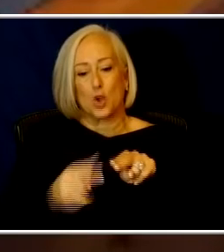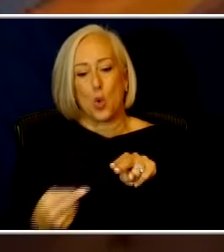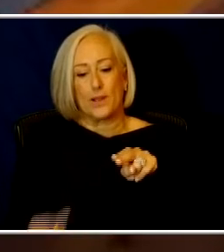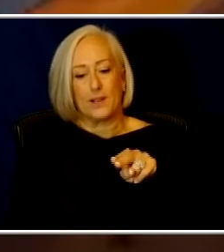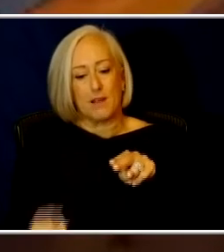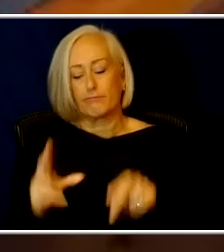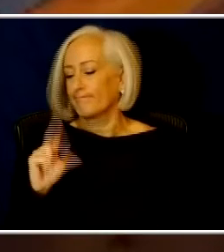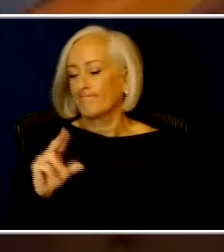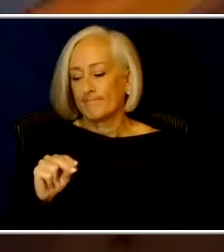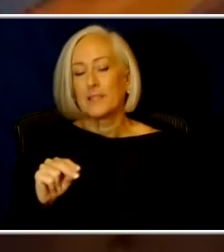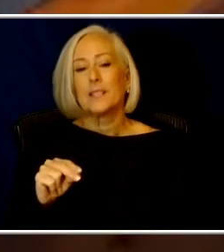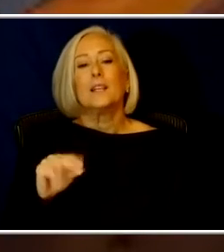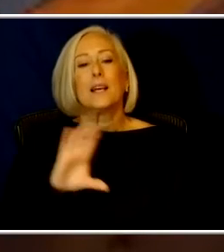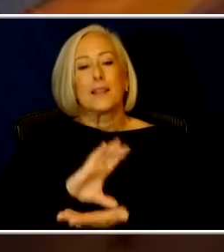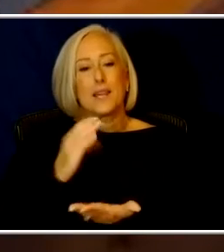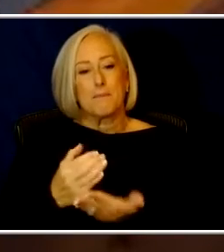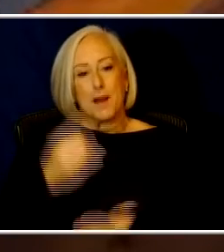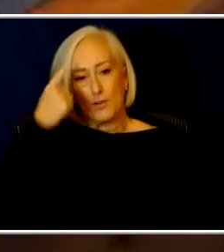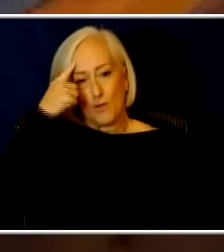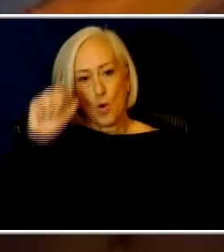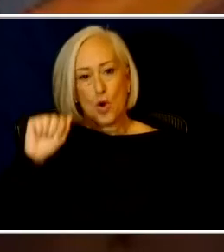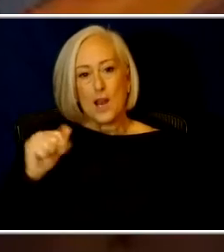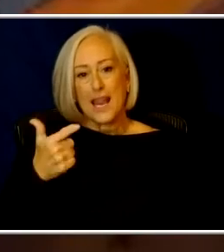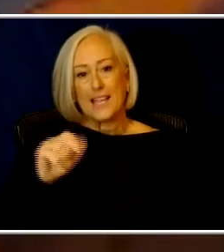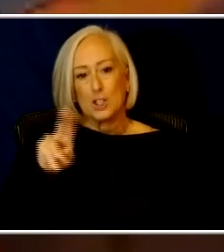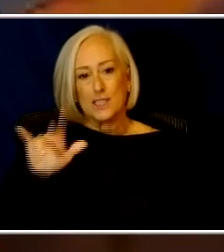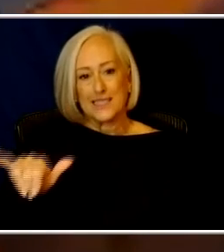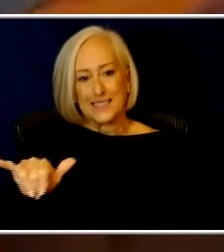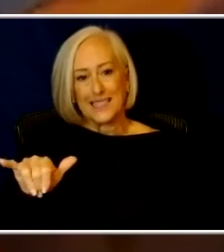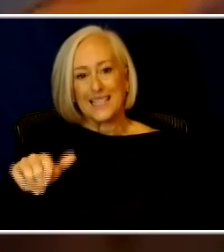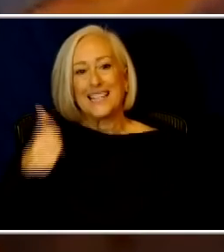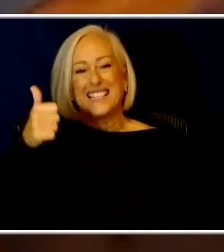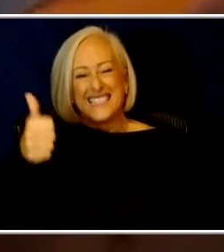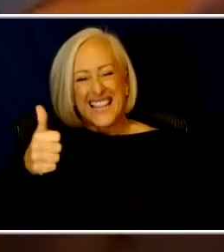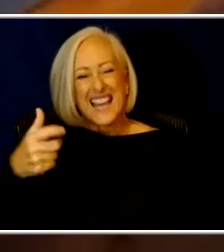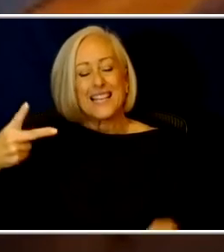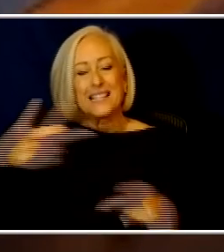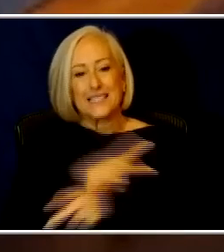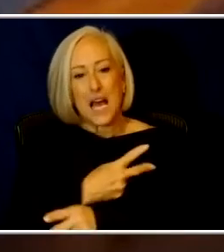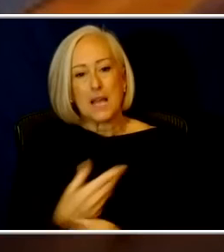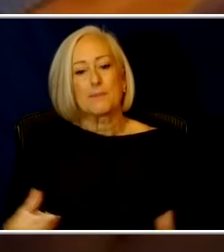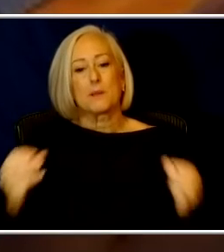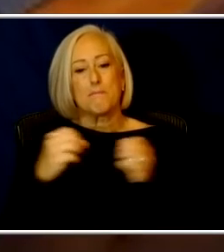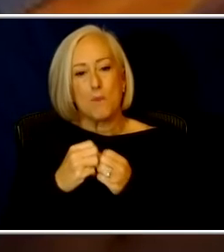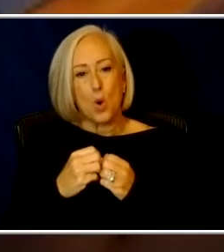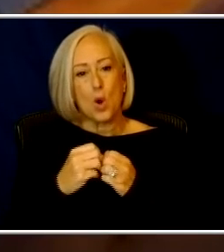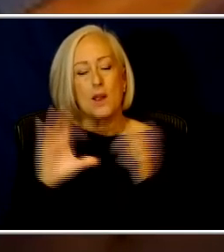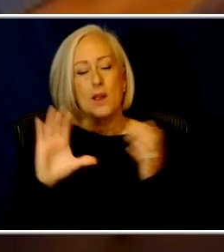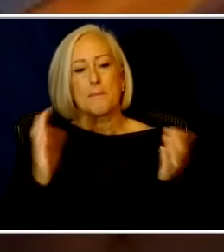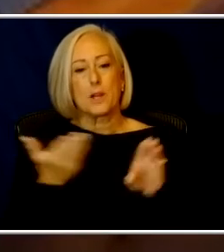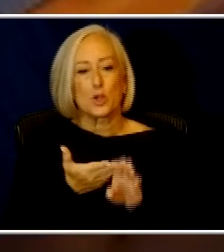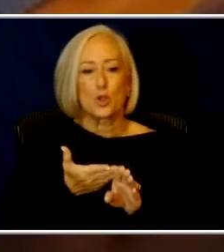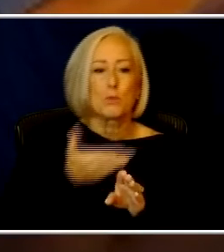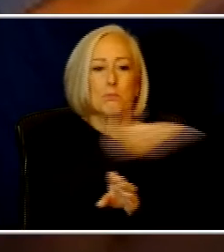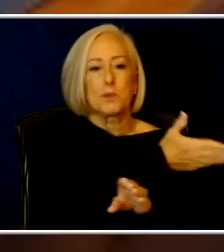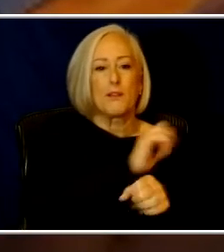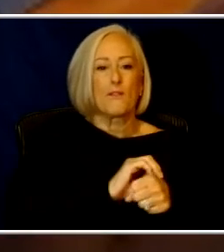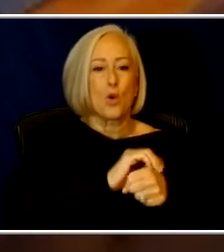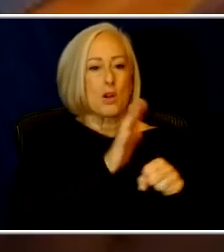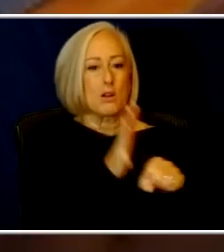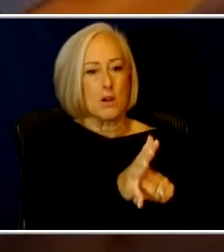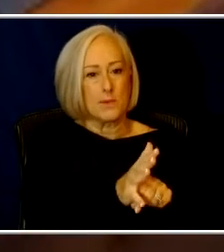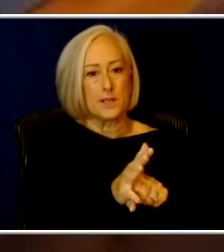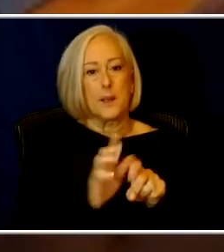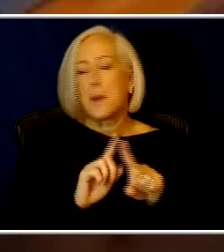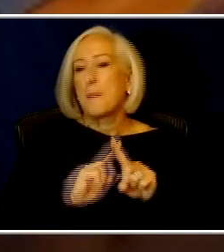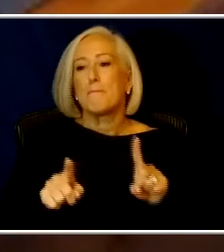agency right now for us is about tenfold increase from pre-COVID, and the revenues are not increasing. So something's going to